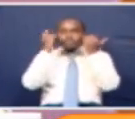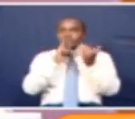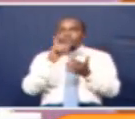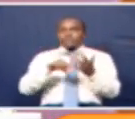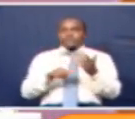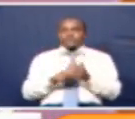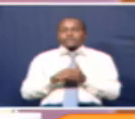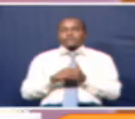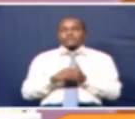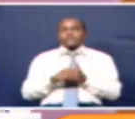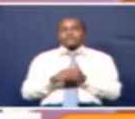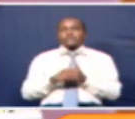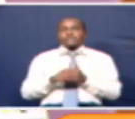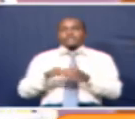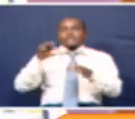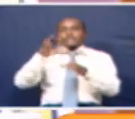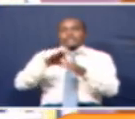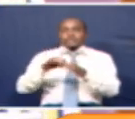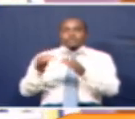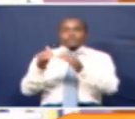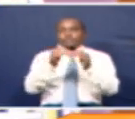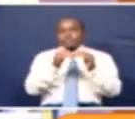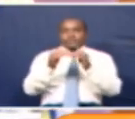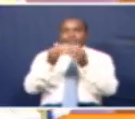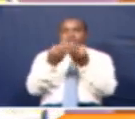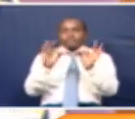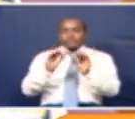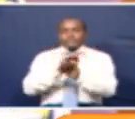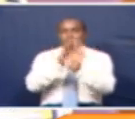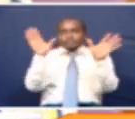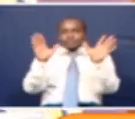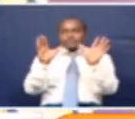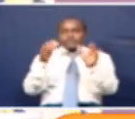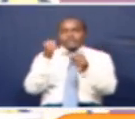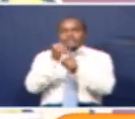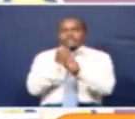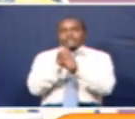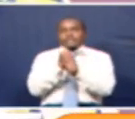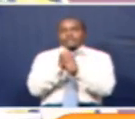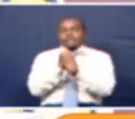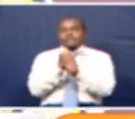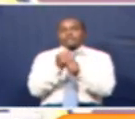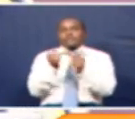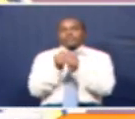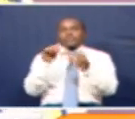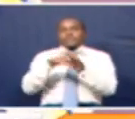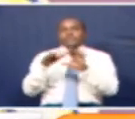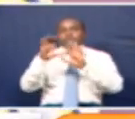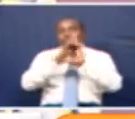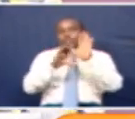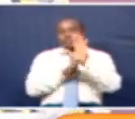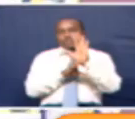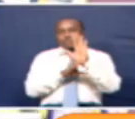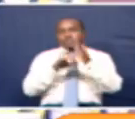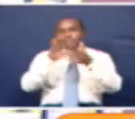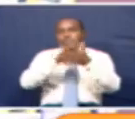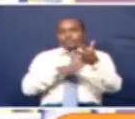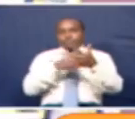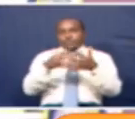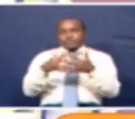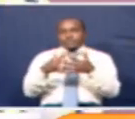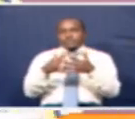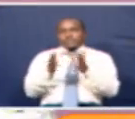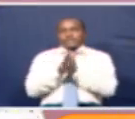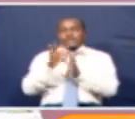the election was fair, free, transparent, and conducted within the constitutional framework and the